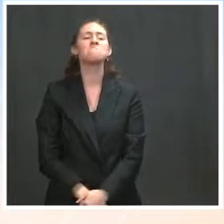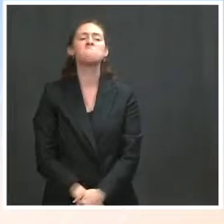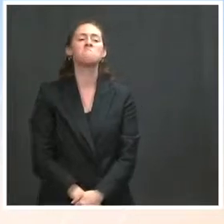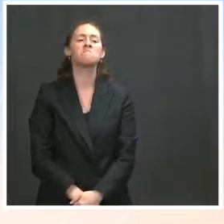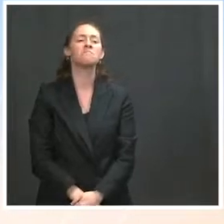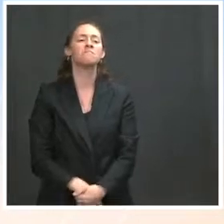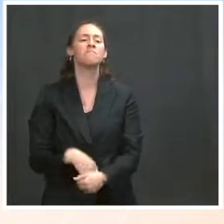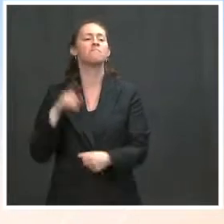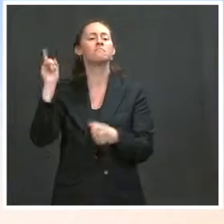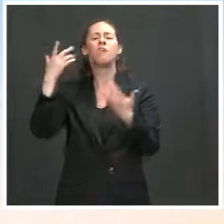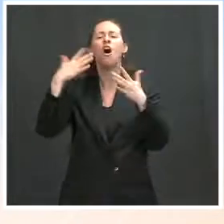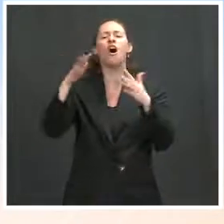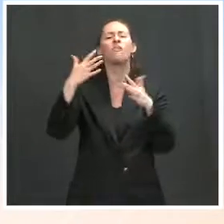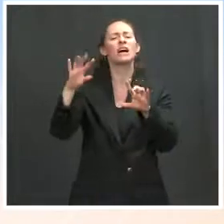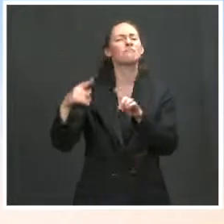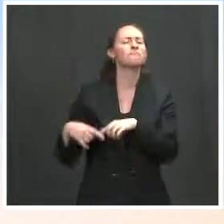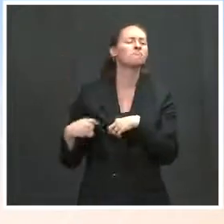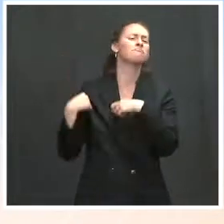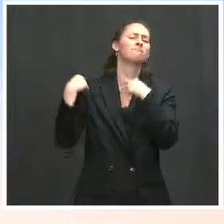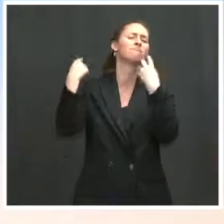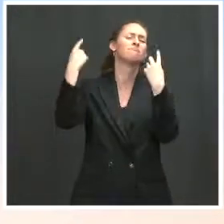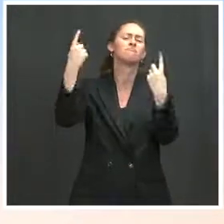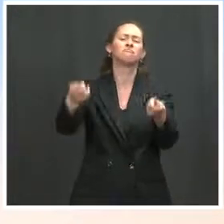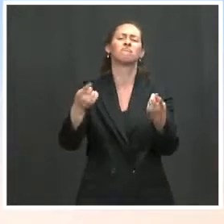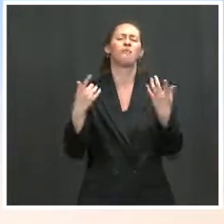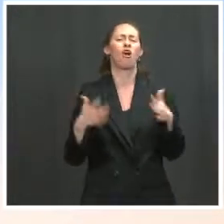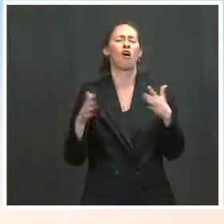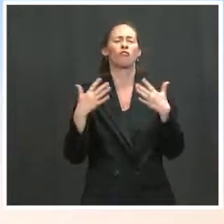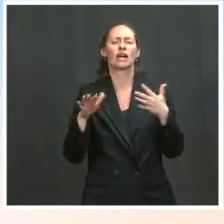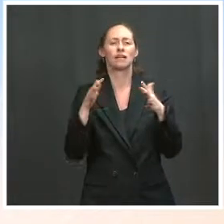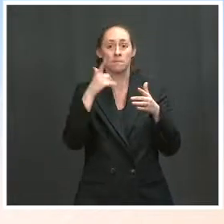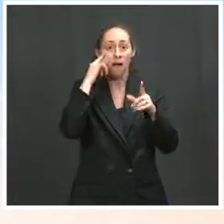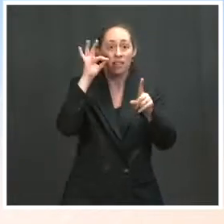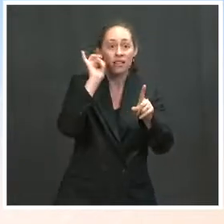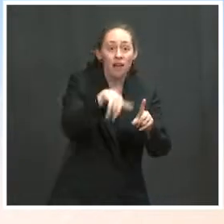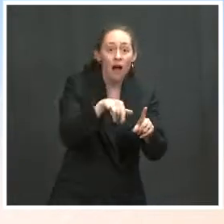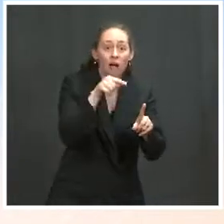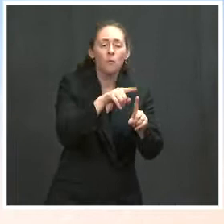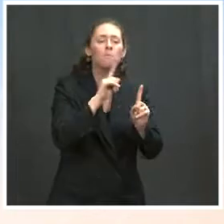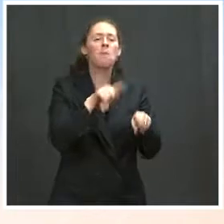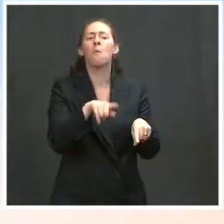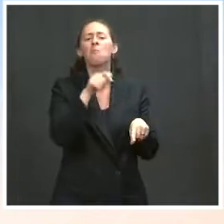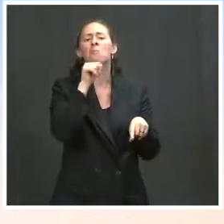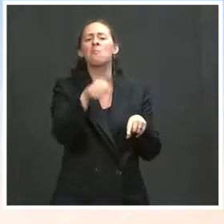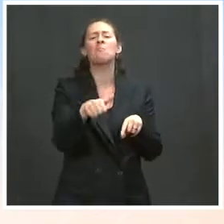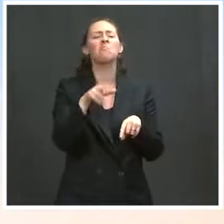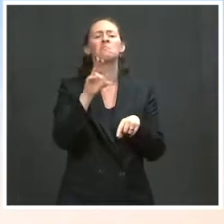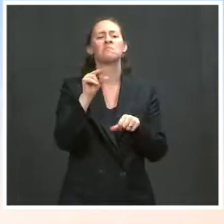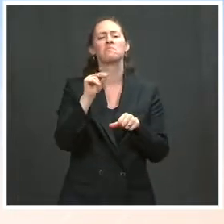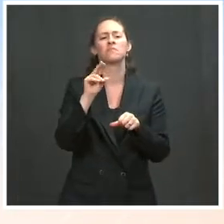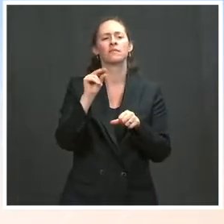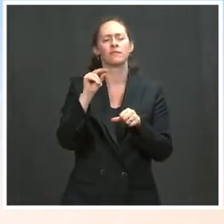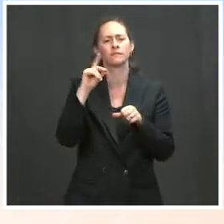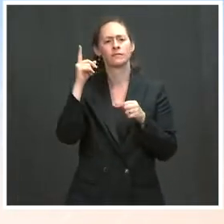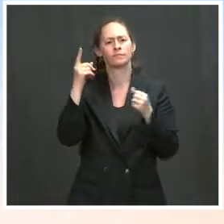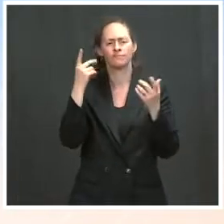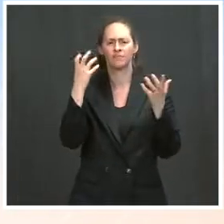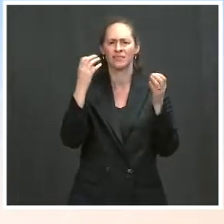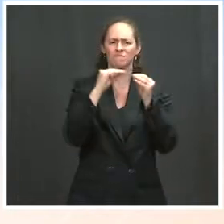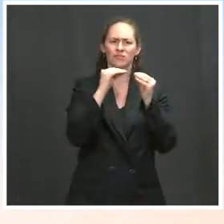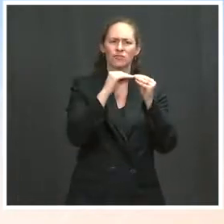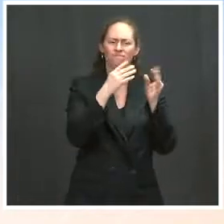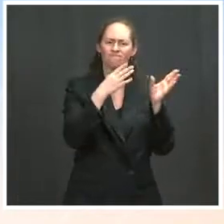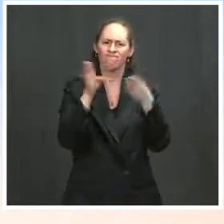in the statement. And this is something that the president called out back in 2020, early 2020. So this is something, this